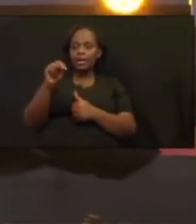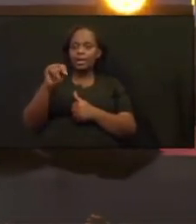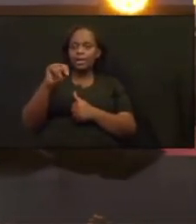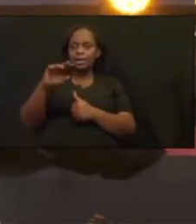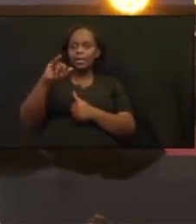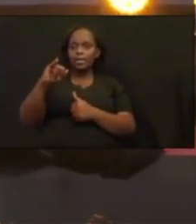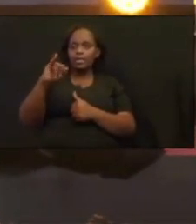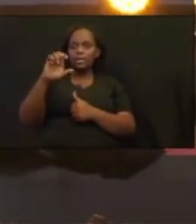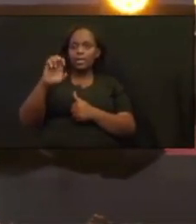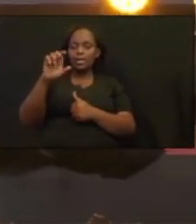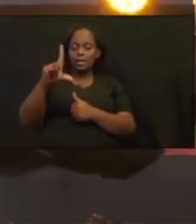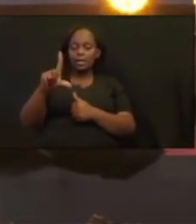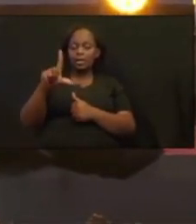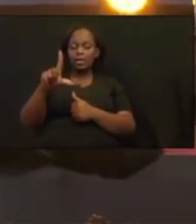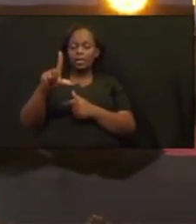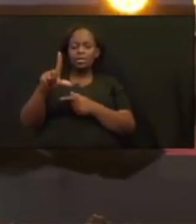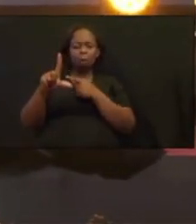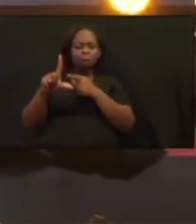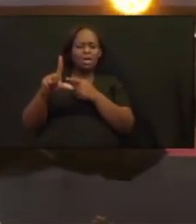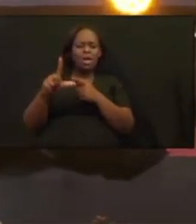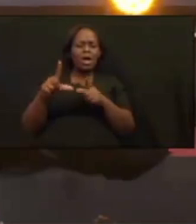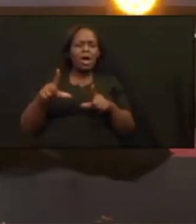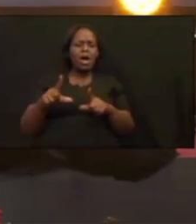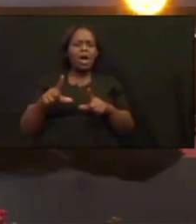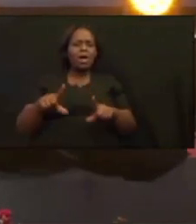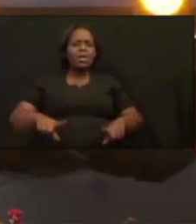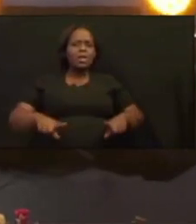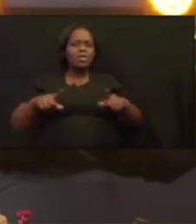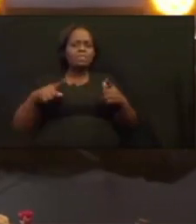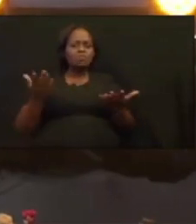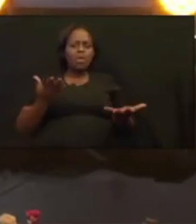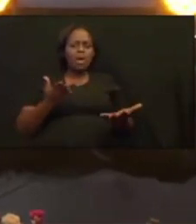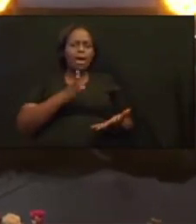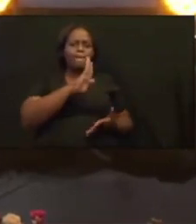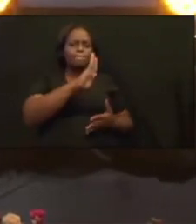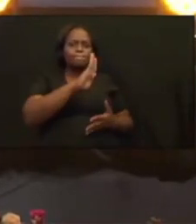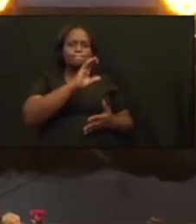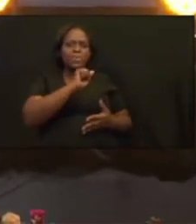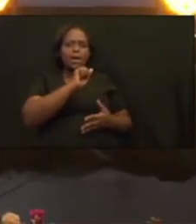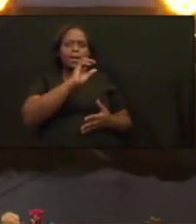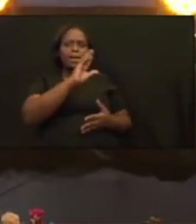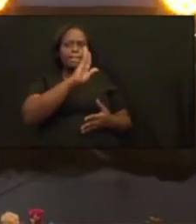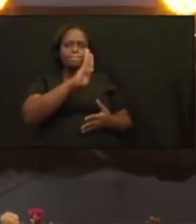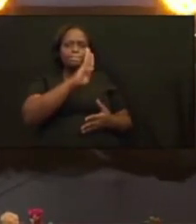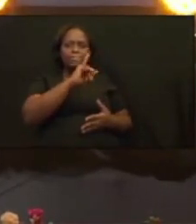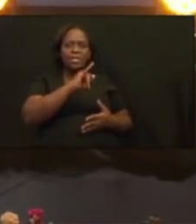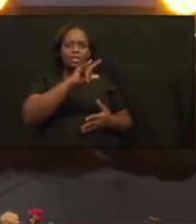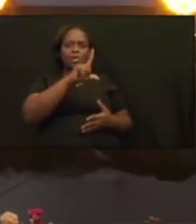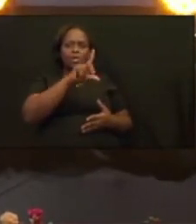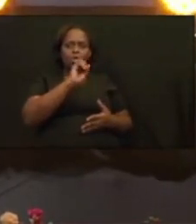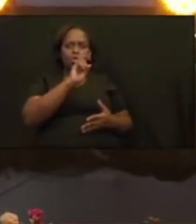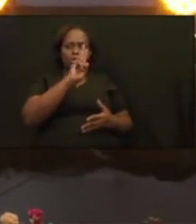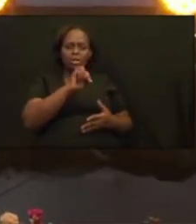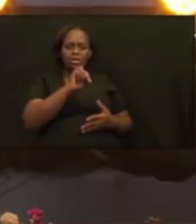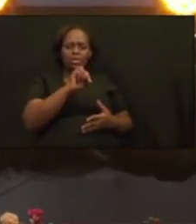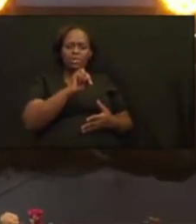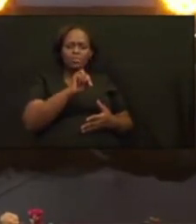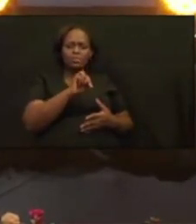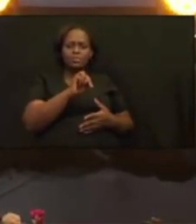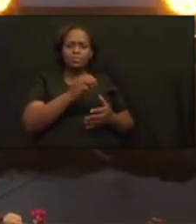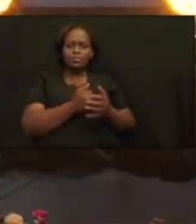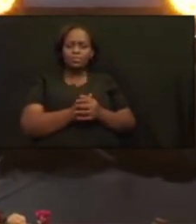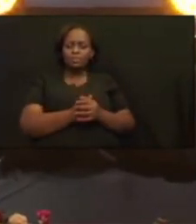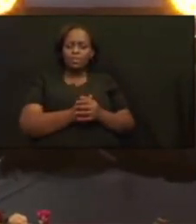Babylon. Is that true? It was the exaltation of Daniel that preserved the purposes of God. I hope you know that. Look at